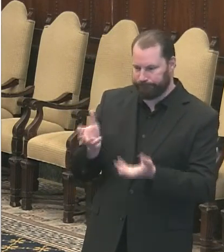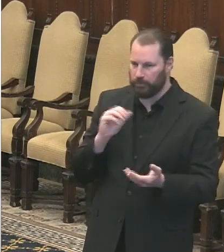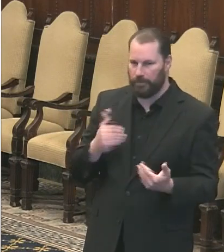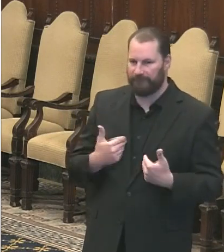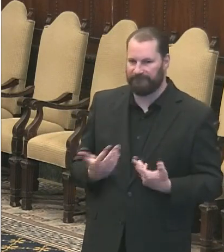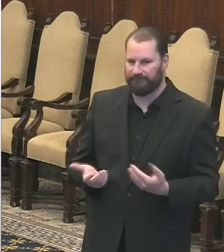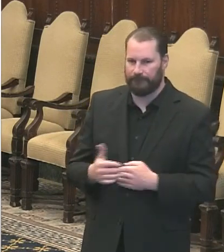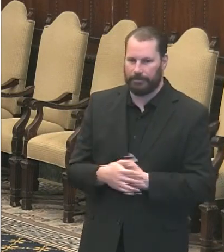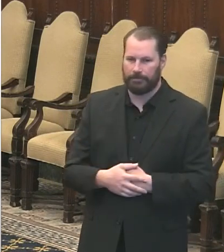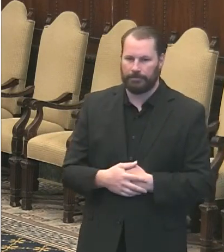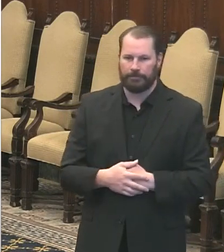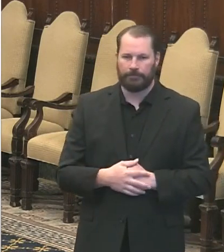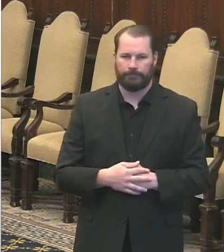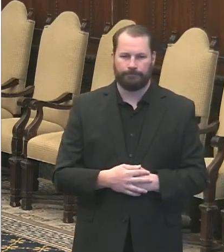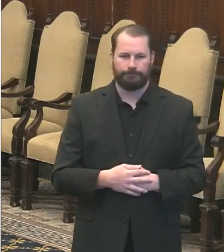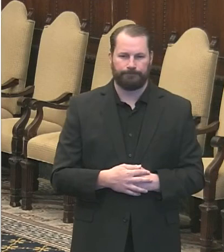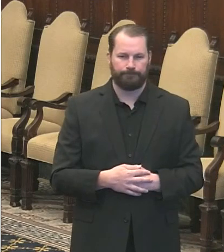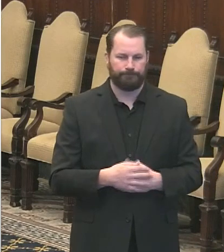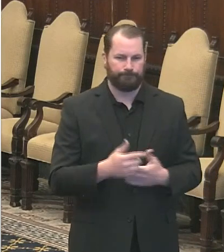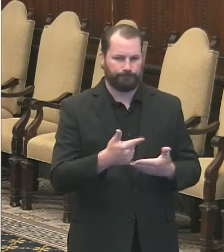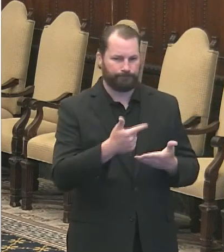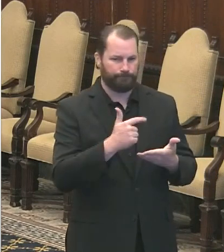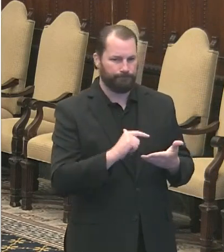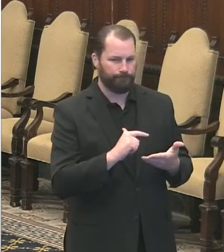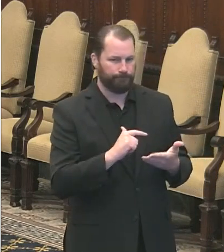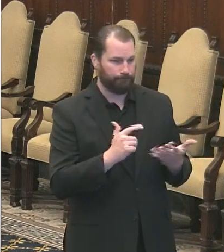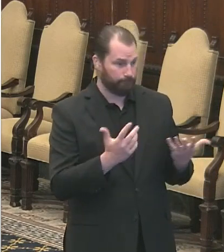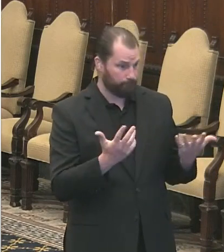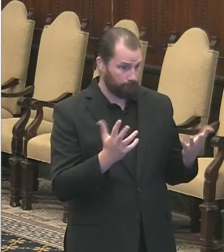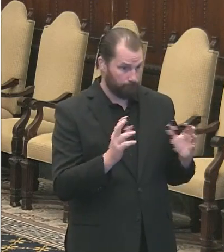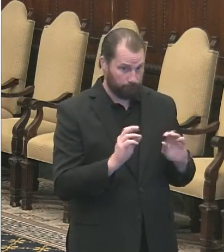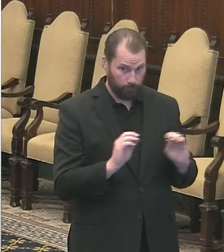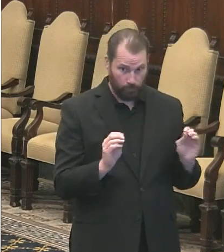Thanks, Claudia. Seeing no further questions, that